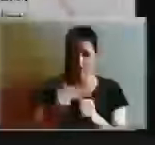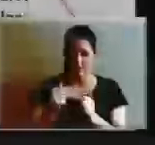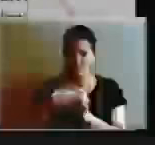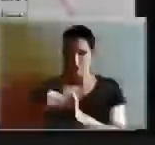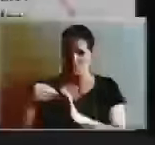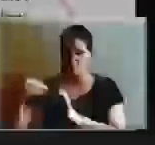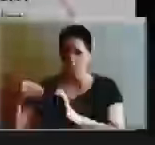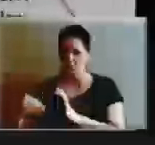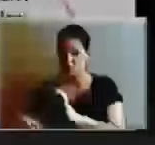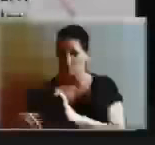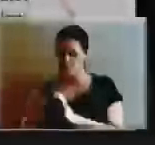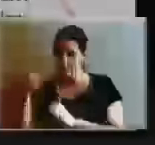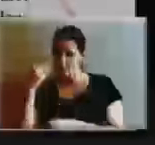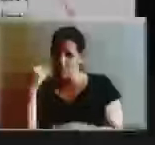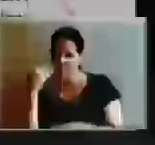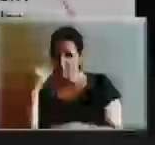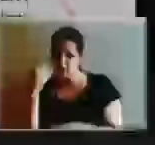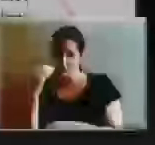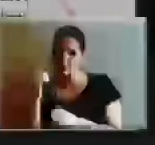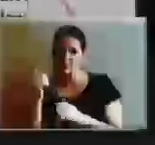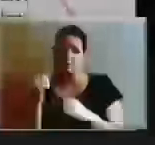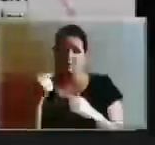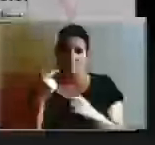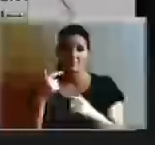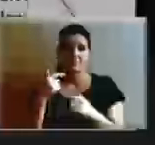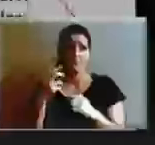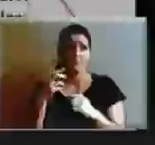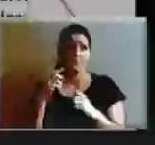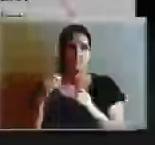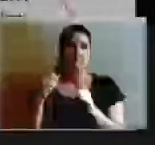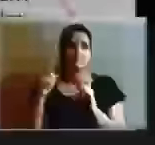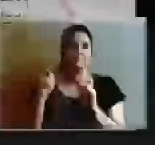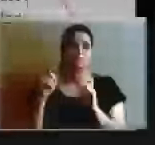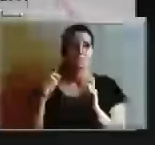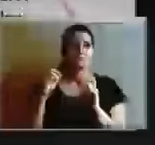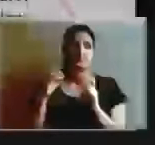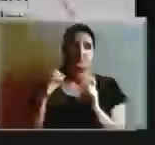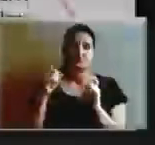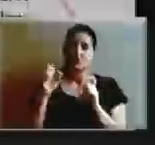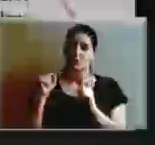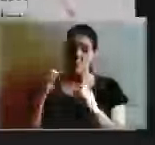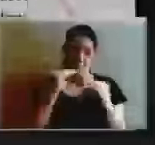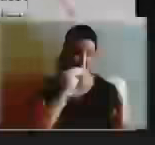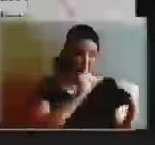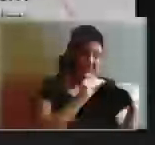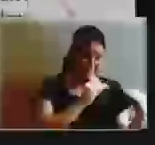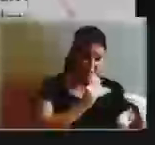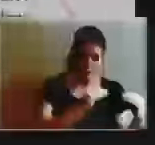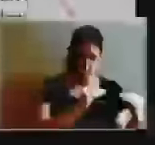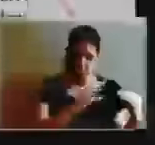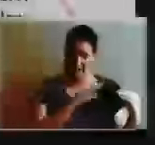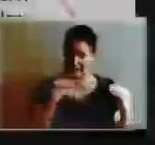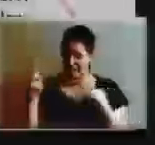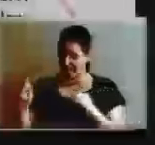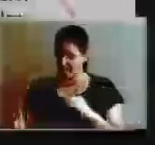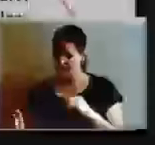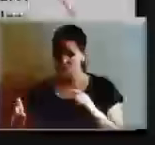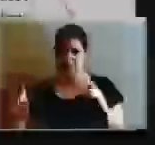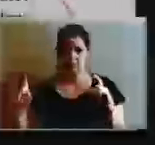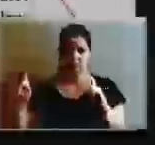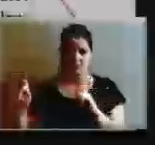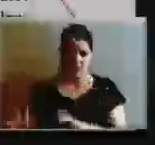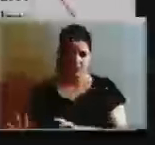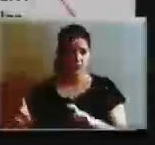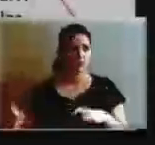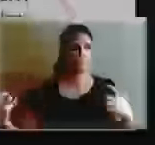the Commonwealth of Kentucky, and what we actually do leads students toward accomplishing that, that we can accomplish the goals that we have for